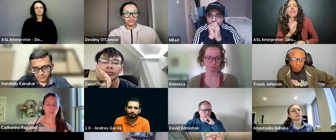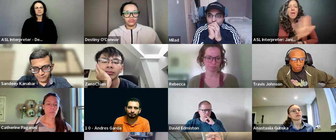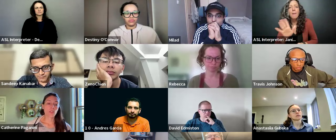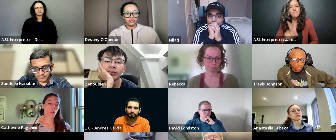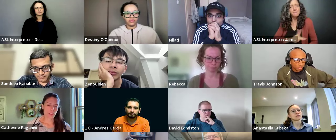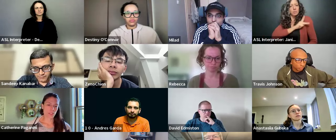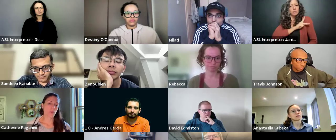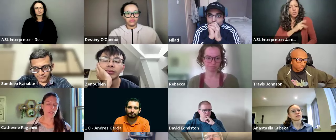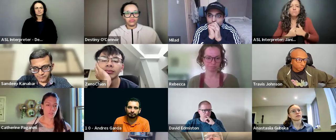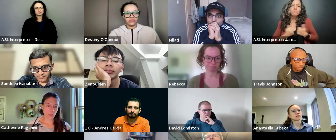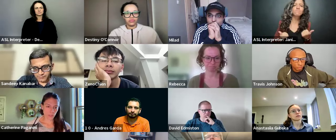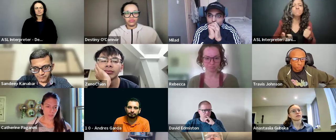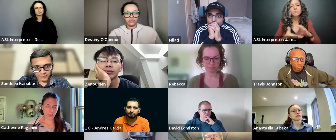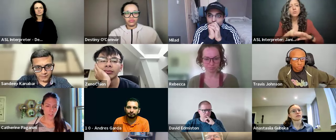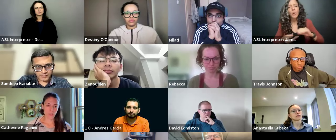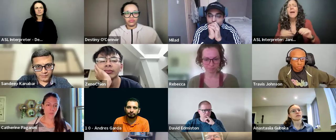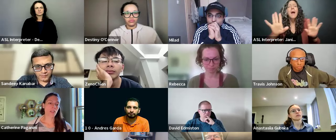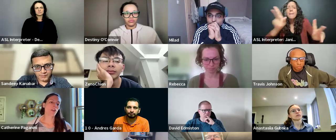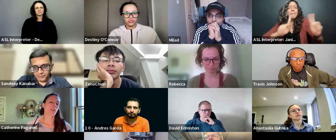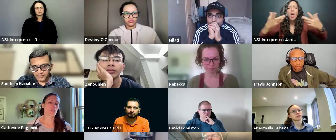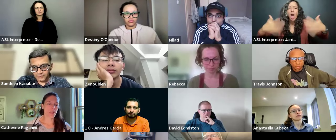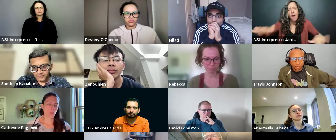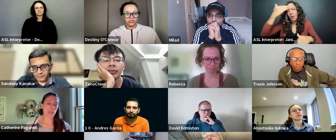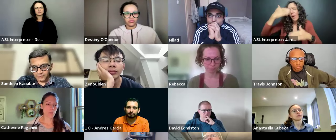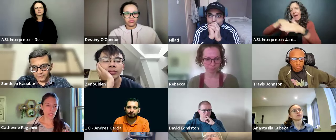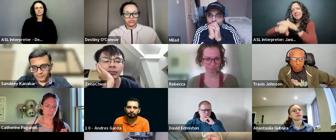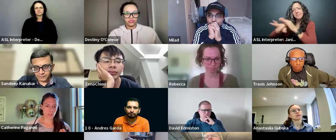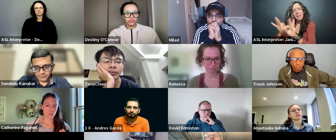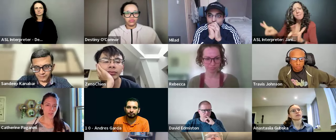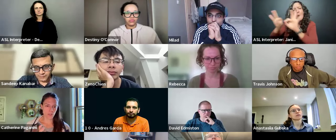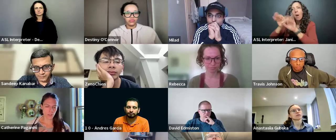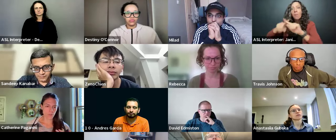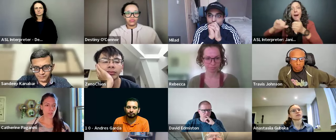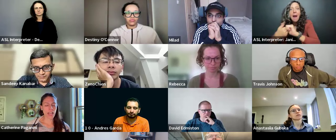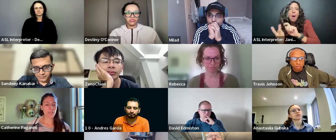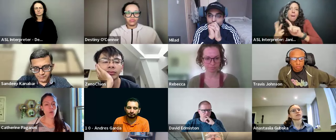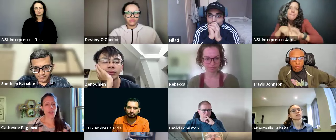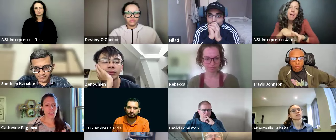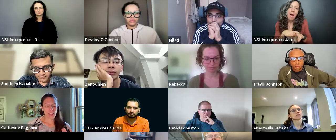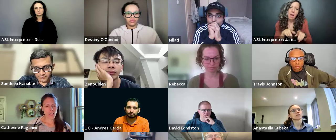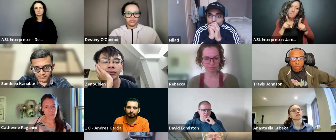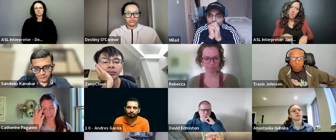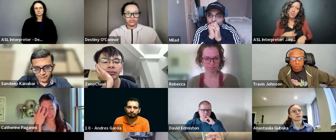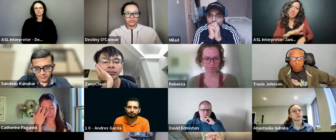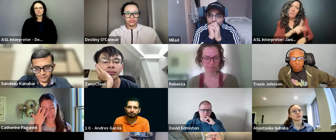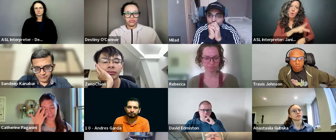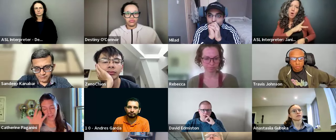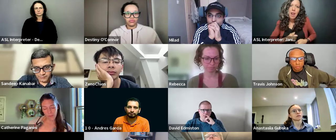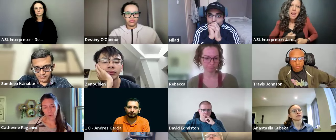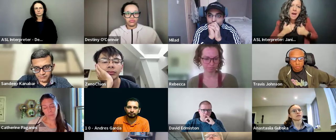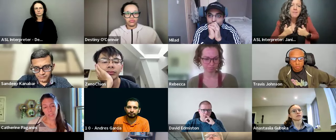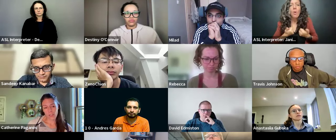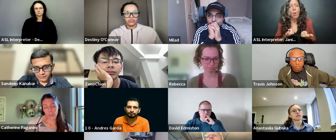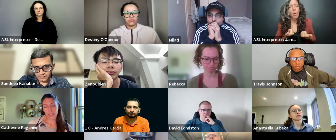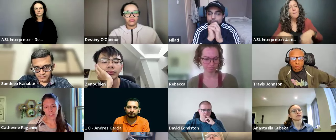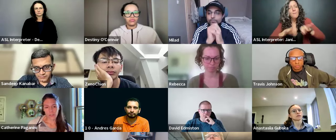Because people know accessibility is important. They just may not understand what it means to individual lives. So I feel like a